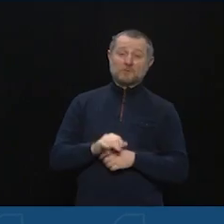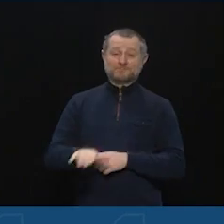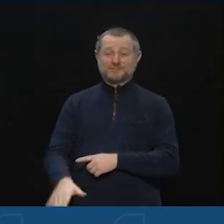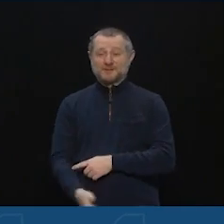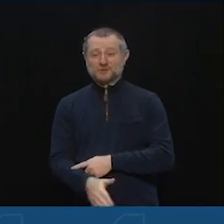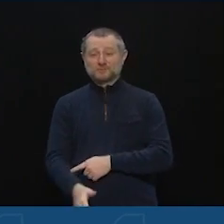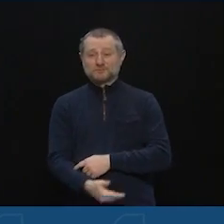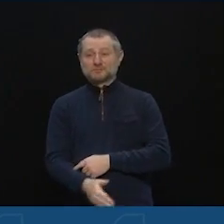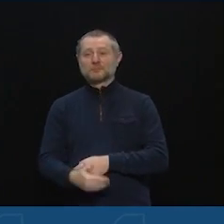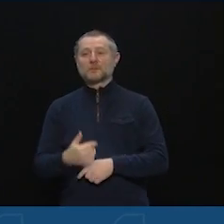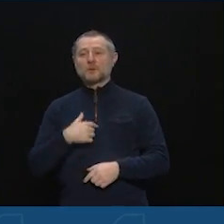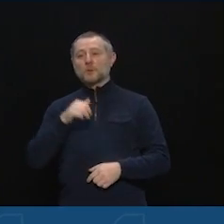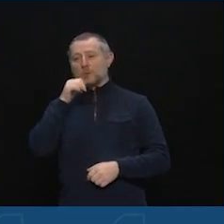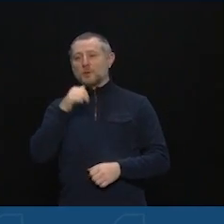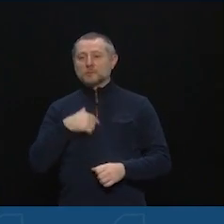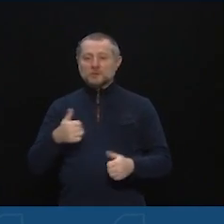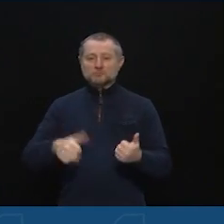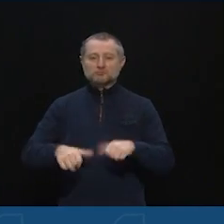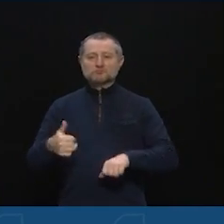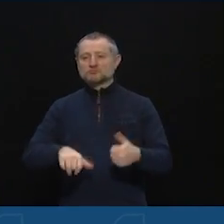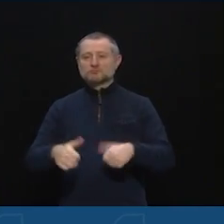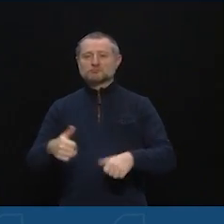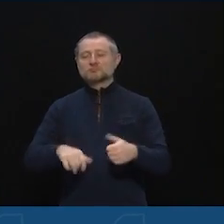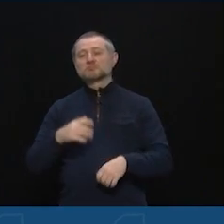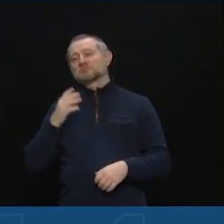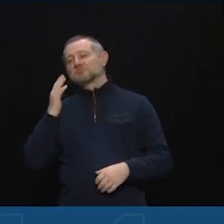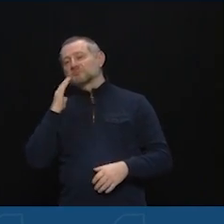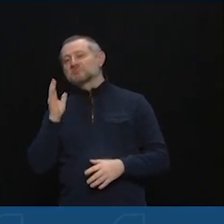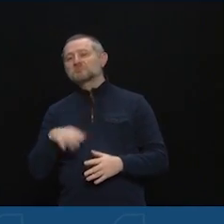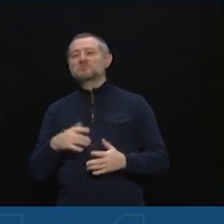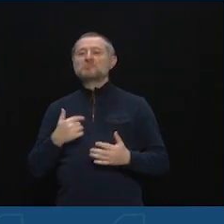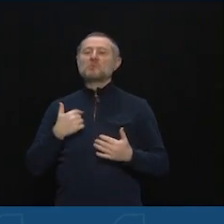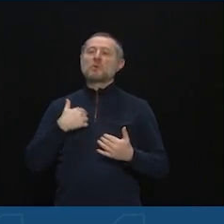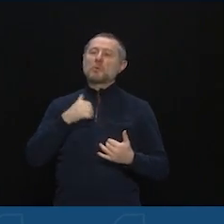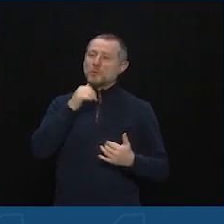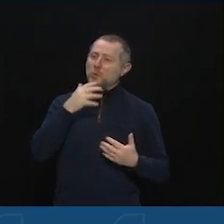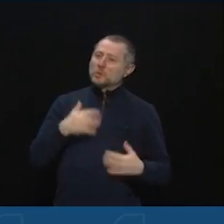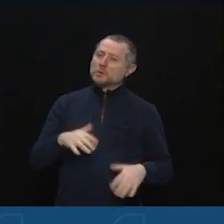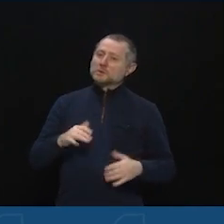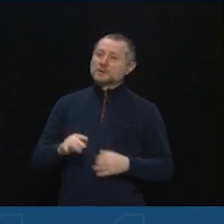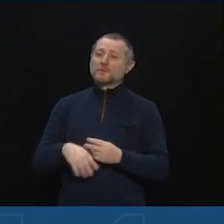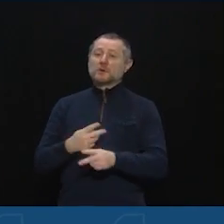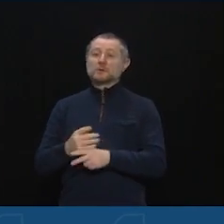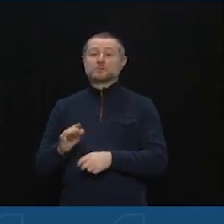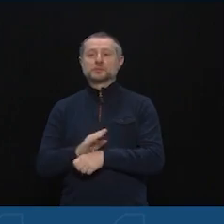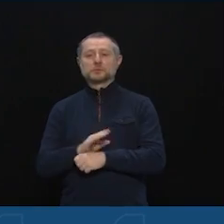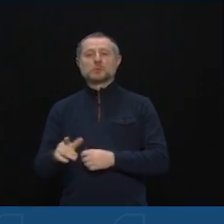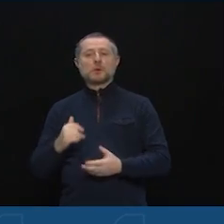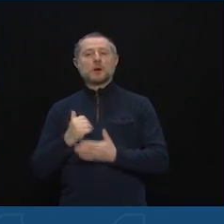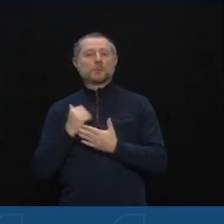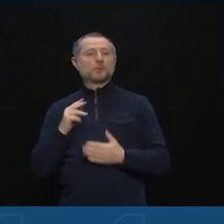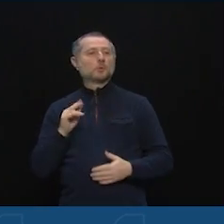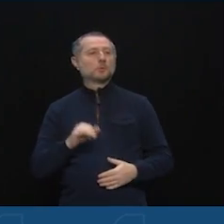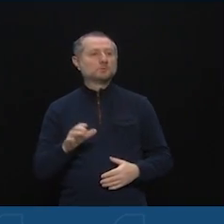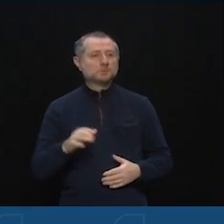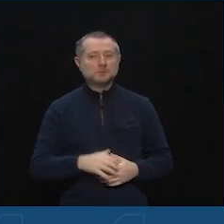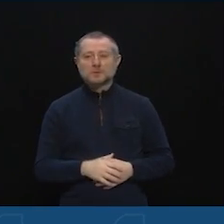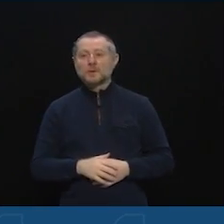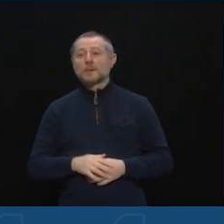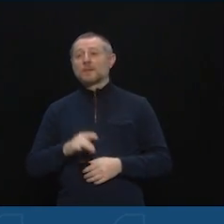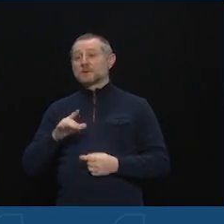the amount of the contribution that nightlife adds to our city as a whole, especially when it comes to